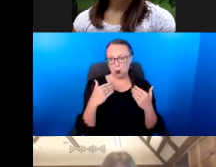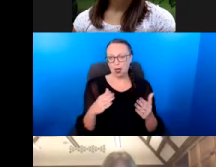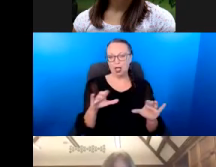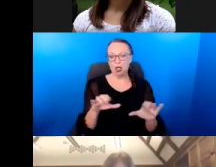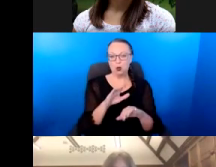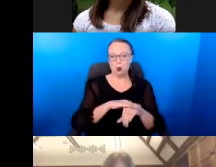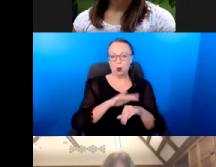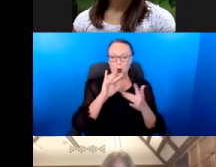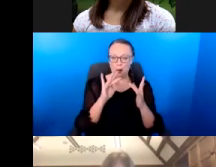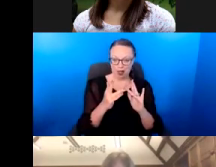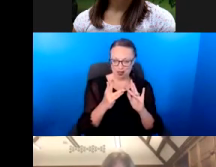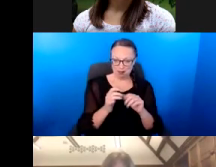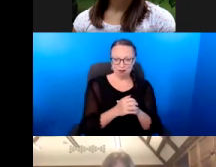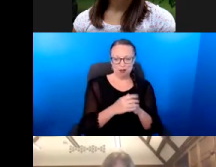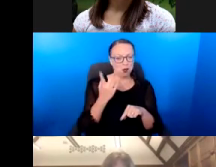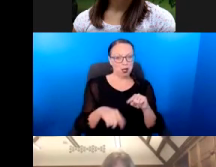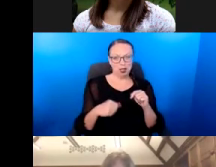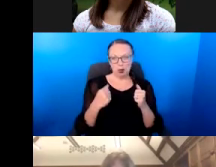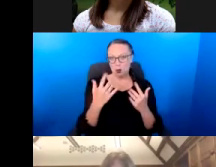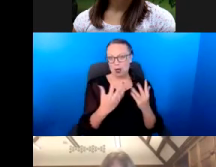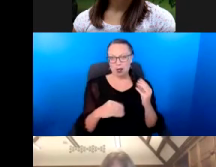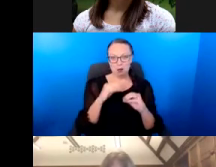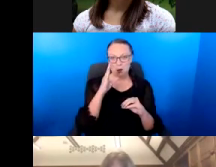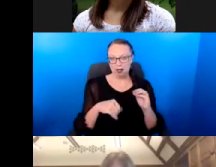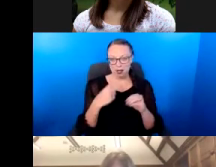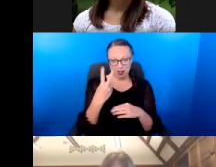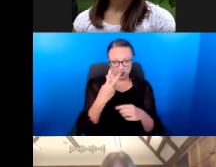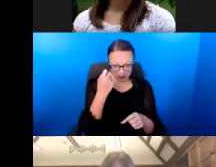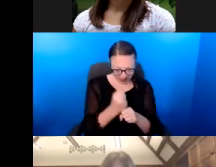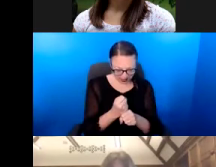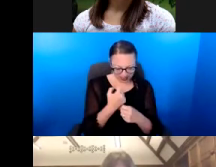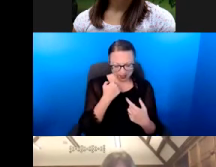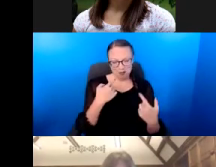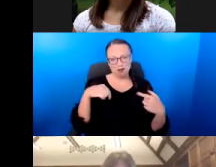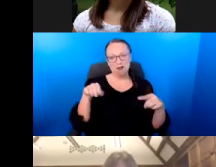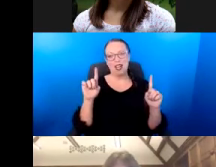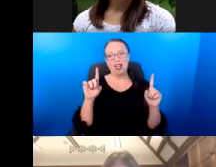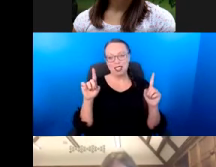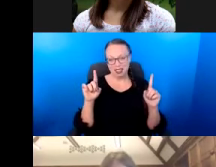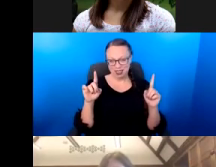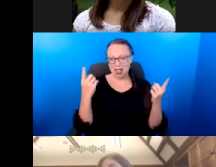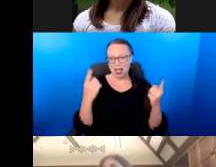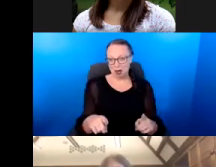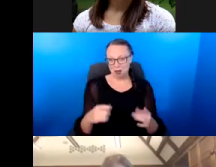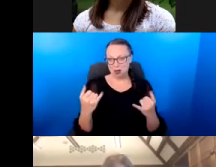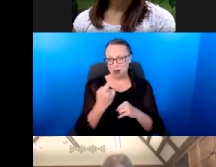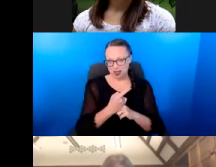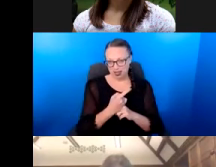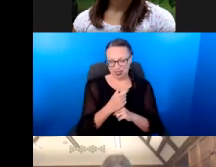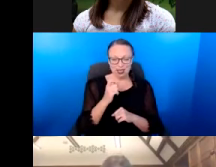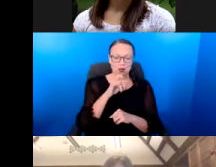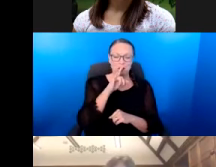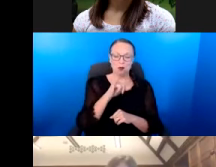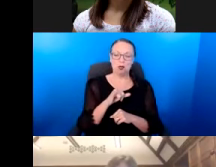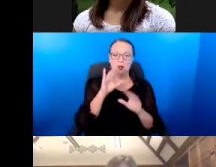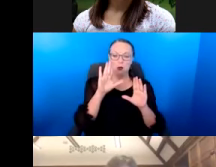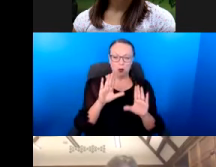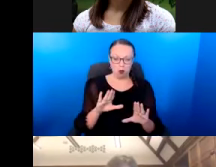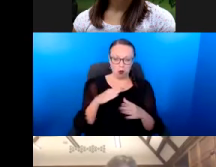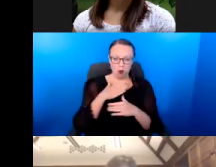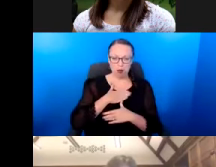So we couldn't wait longer than 2 years, but finally this is happening today. So it is particularly a great pleasure to have